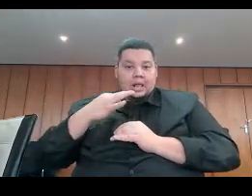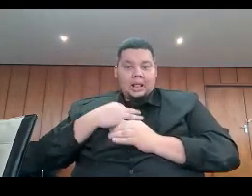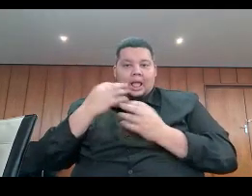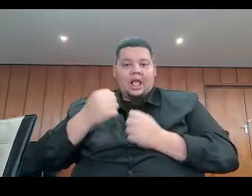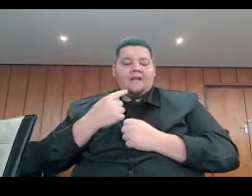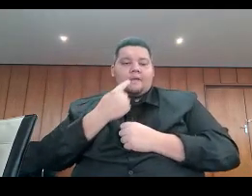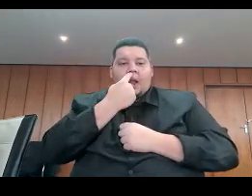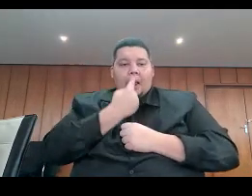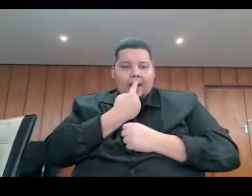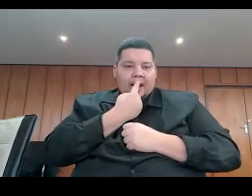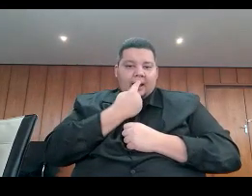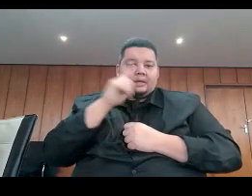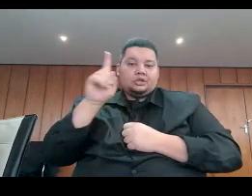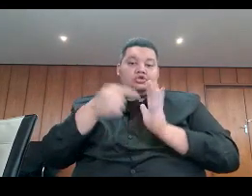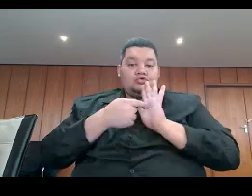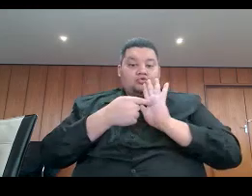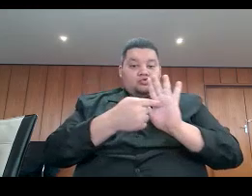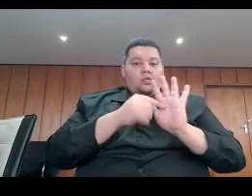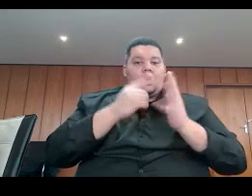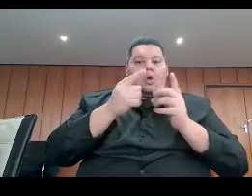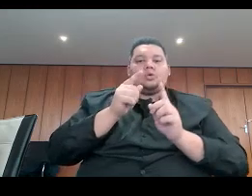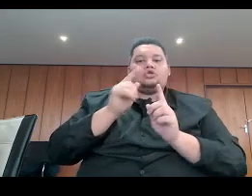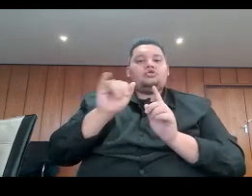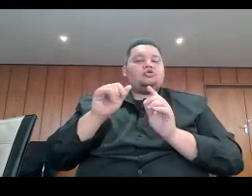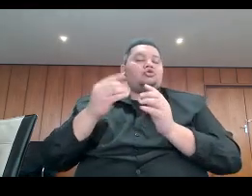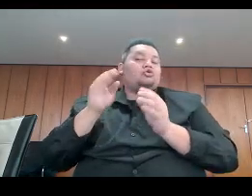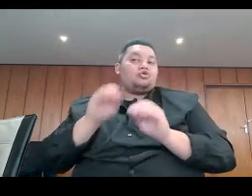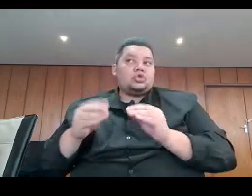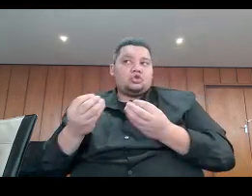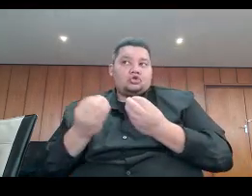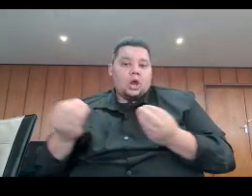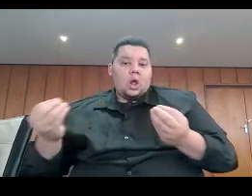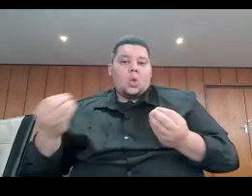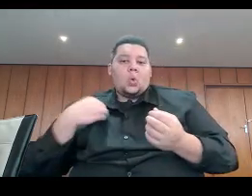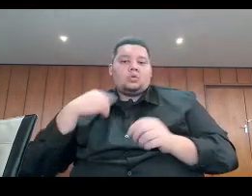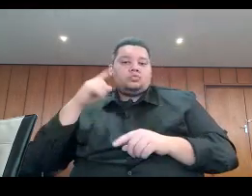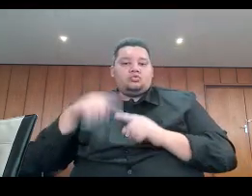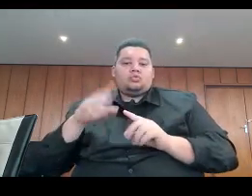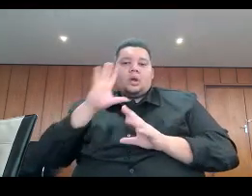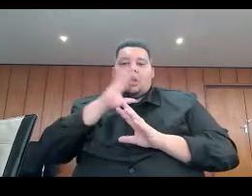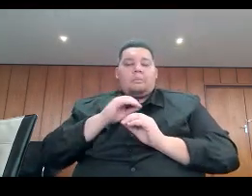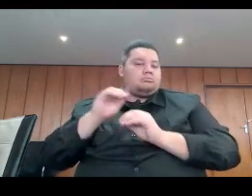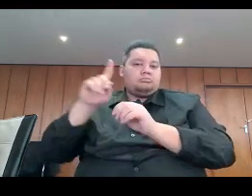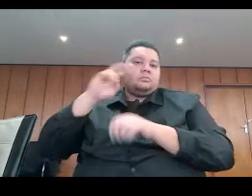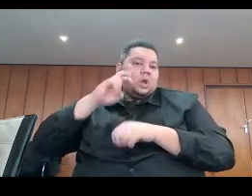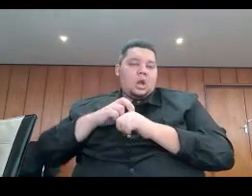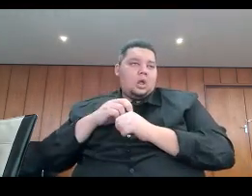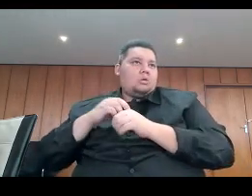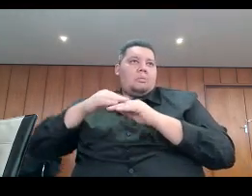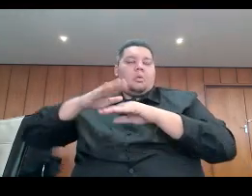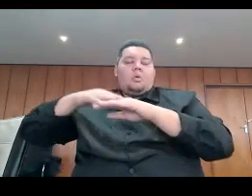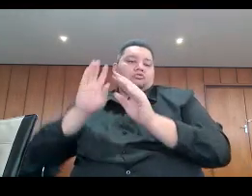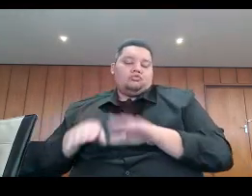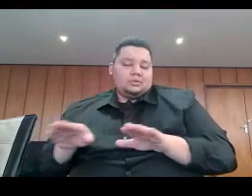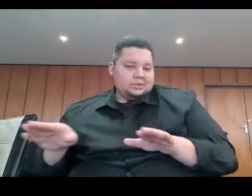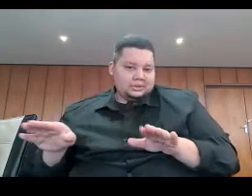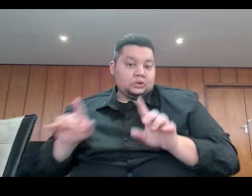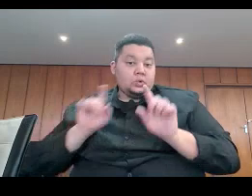cleft lip, taken to demonstrate the type of child who should be kept from breeding. The research